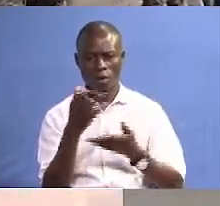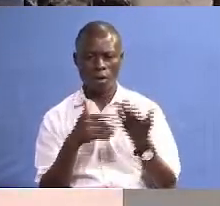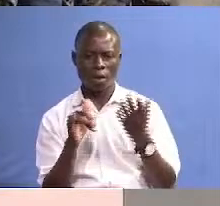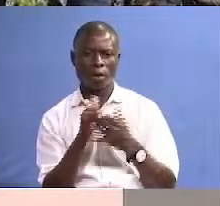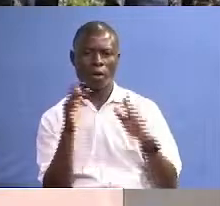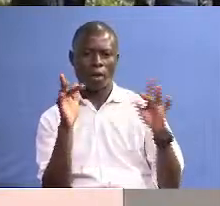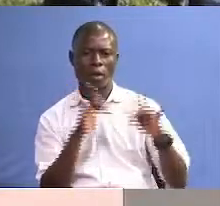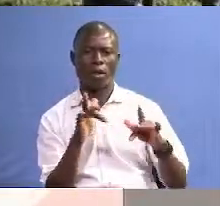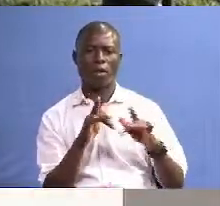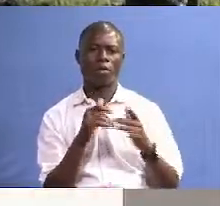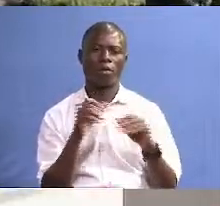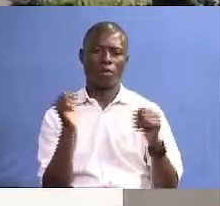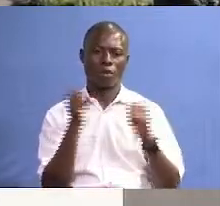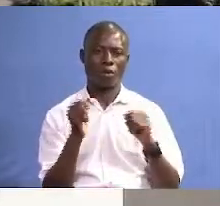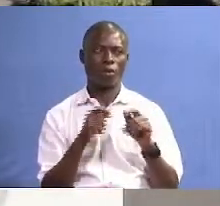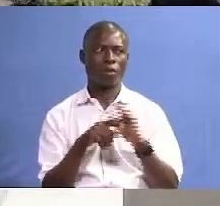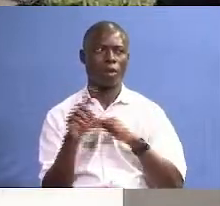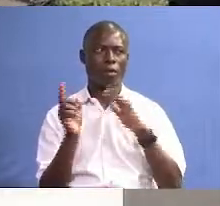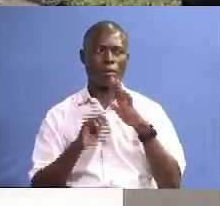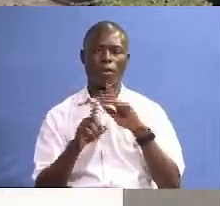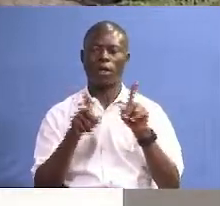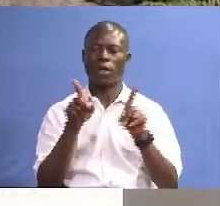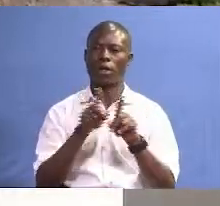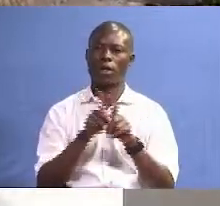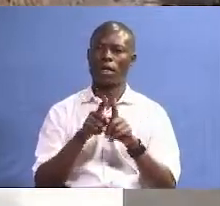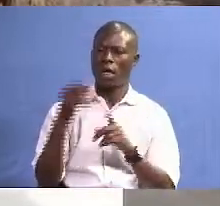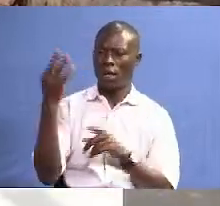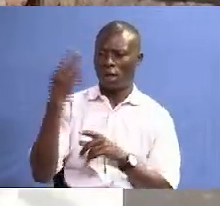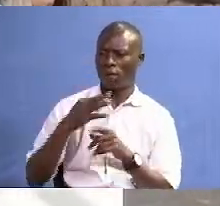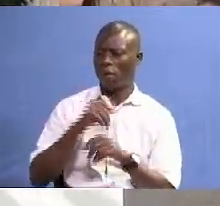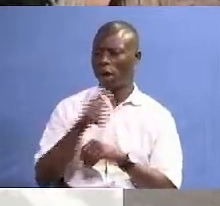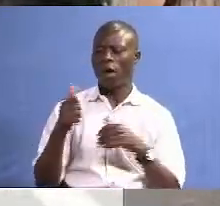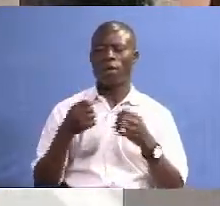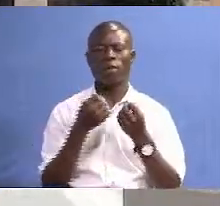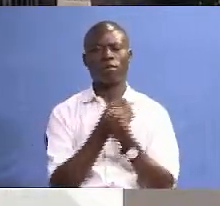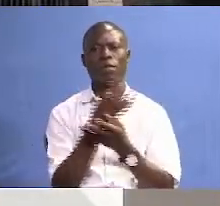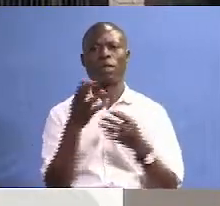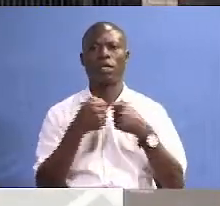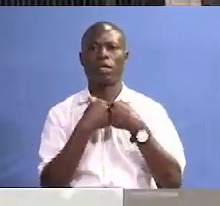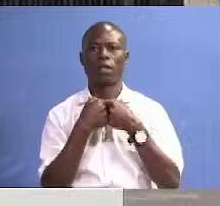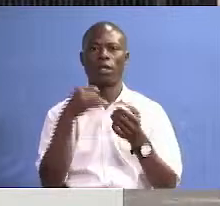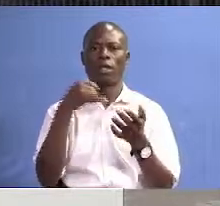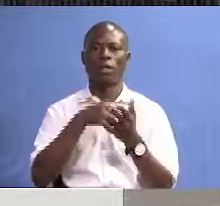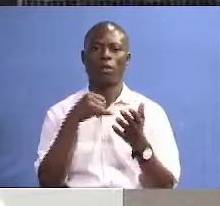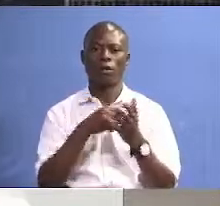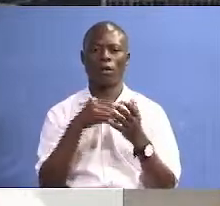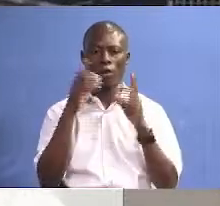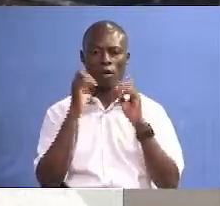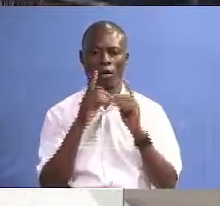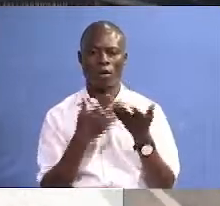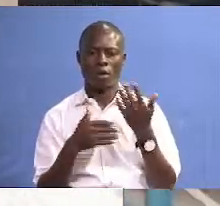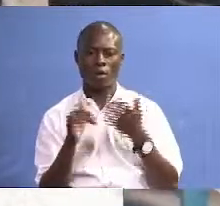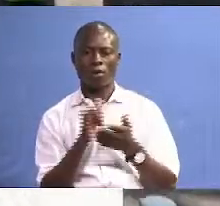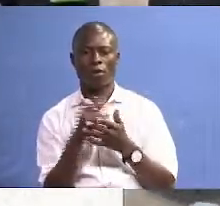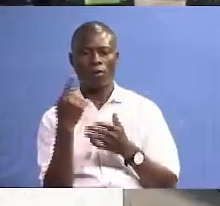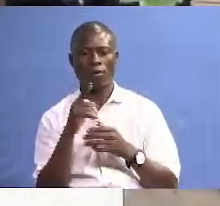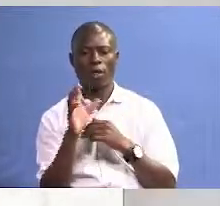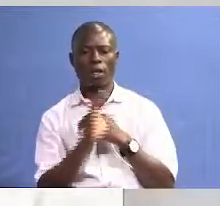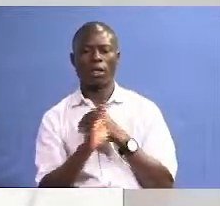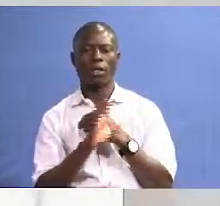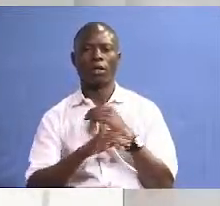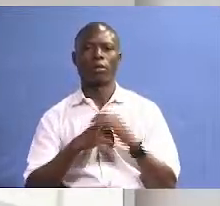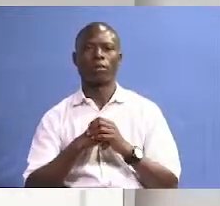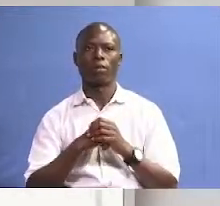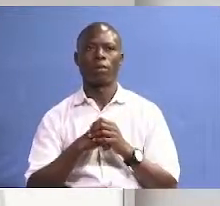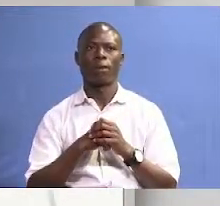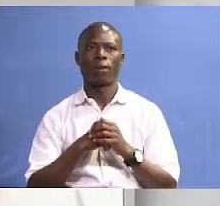remedied in full. The ministry has also faced several other challenges, including a vaccine shortage in the country.